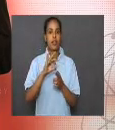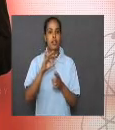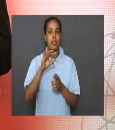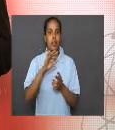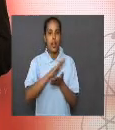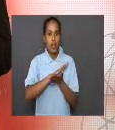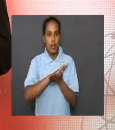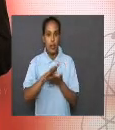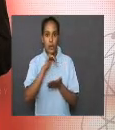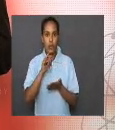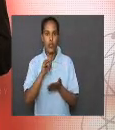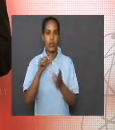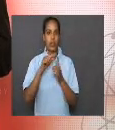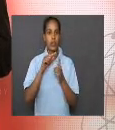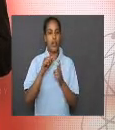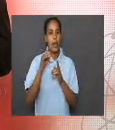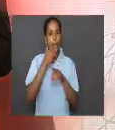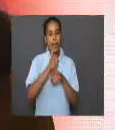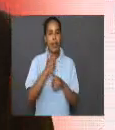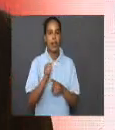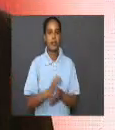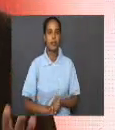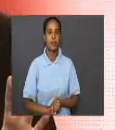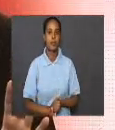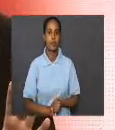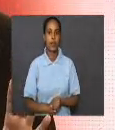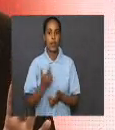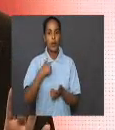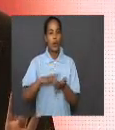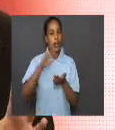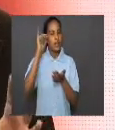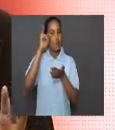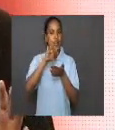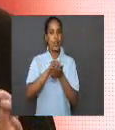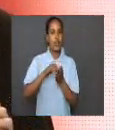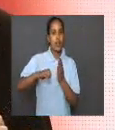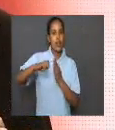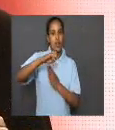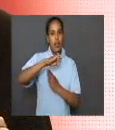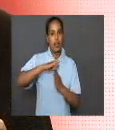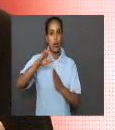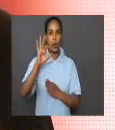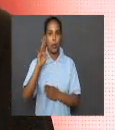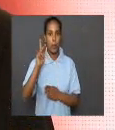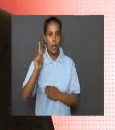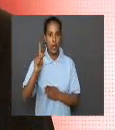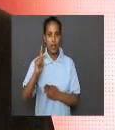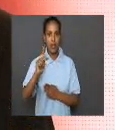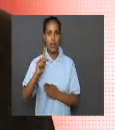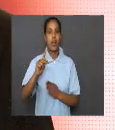the impurities in a metal. We learned that electroplating is